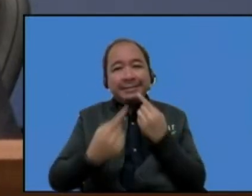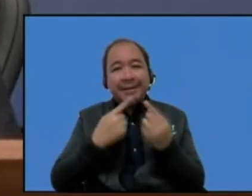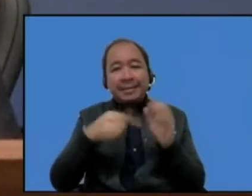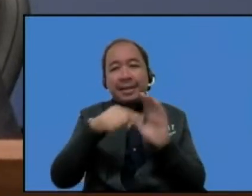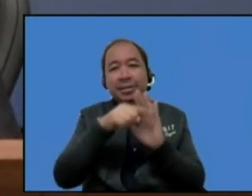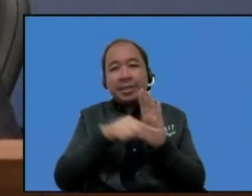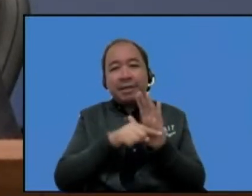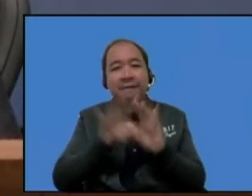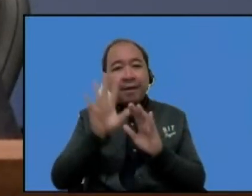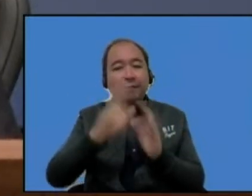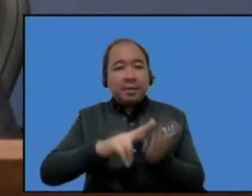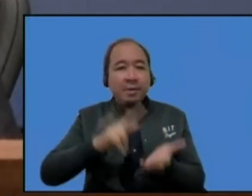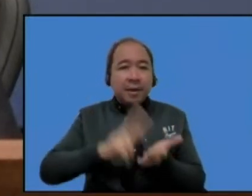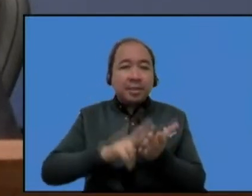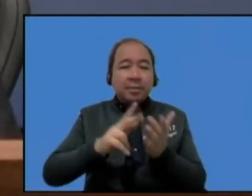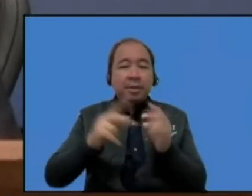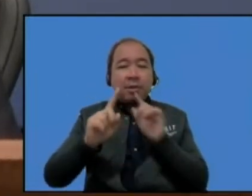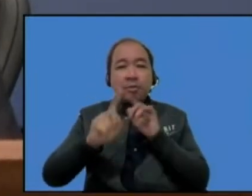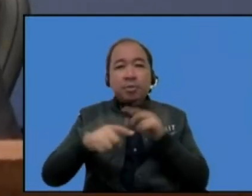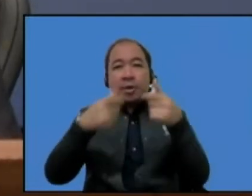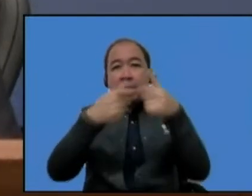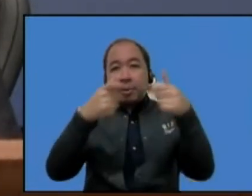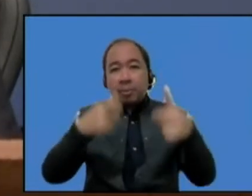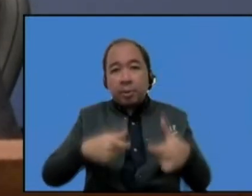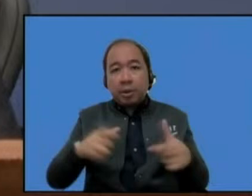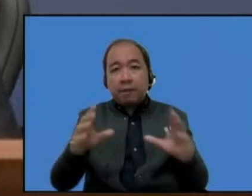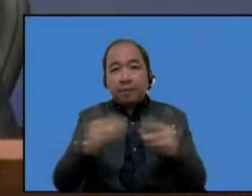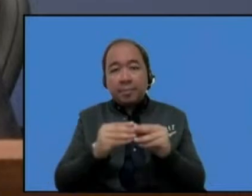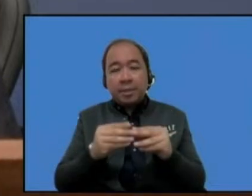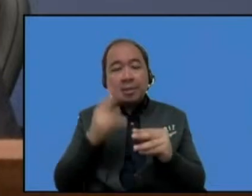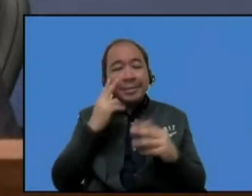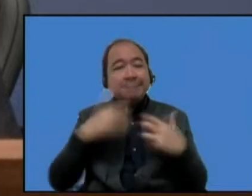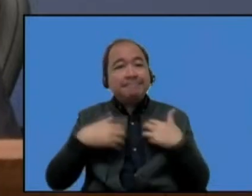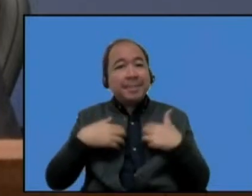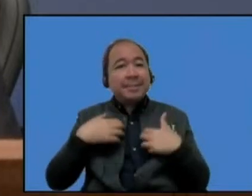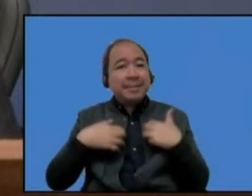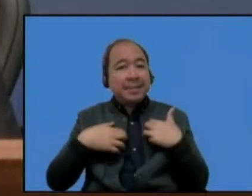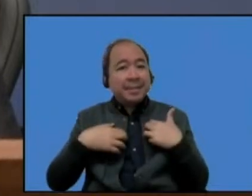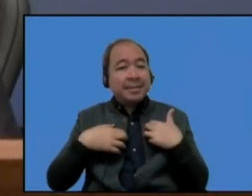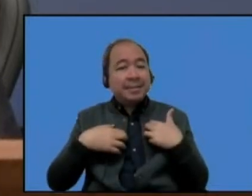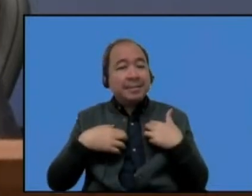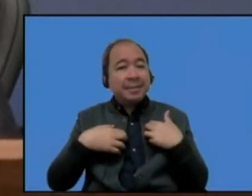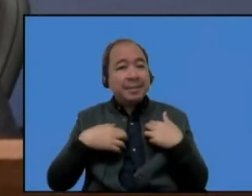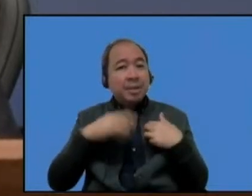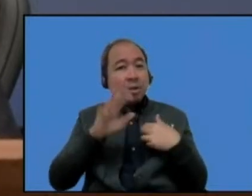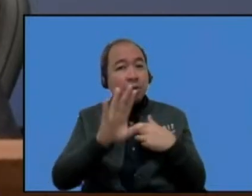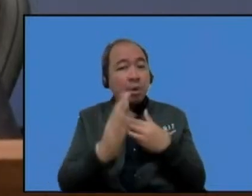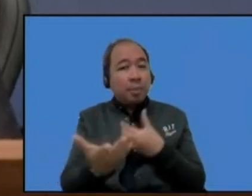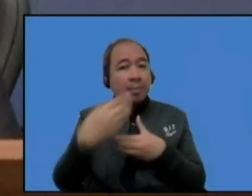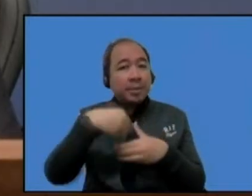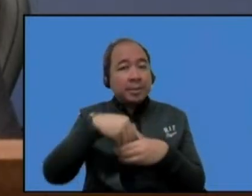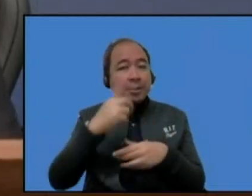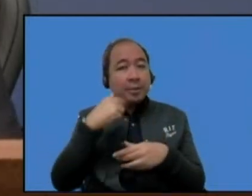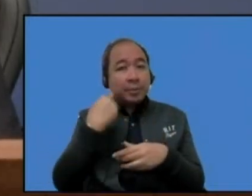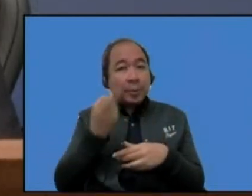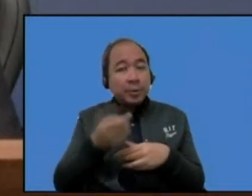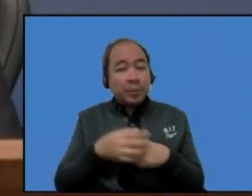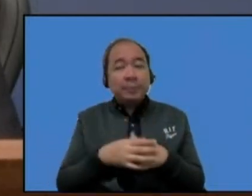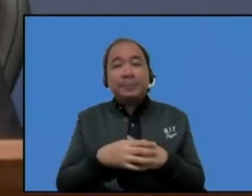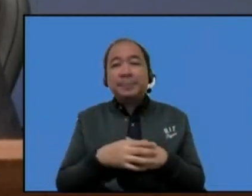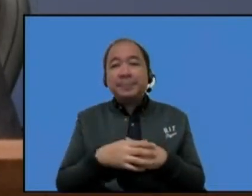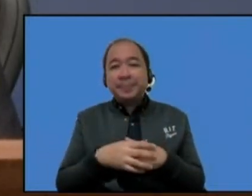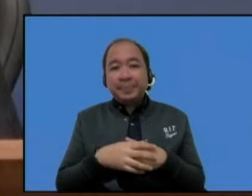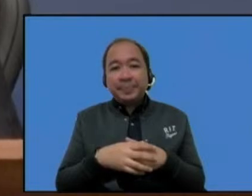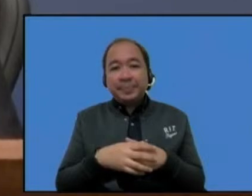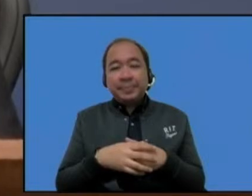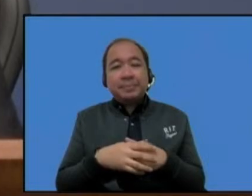adoption of the report of the meeting. I look forward to your participation tomorrow.